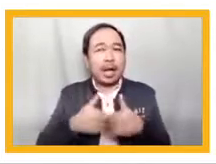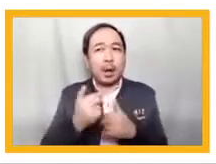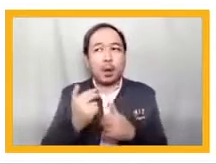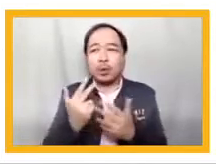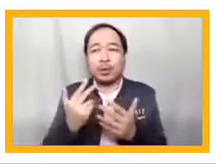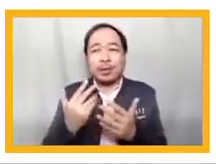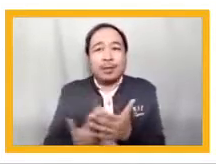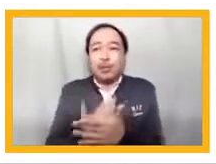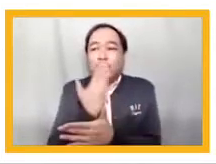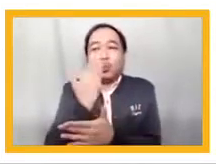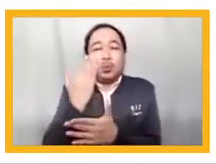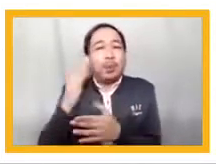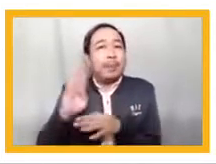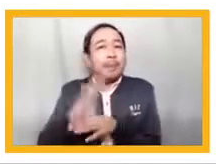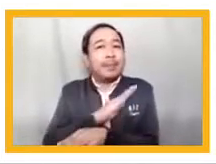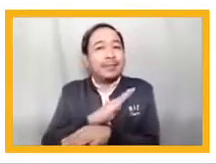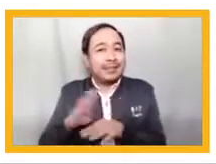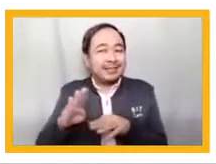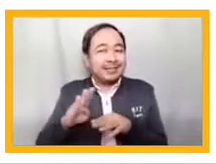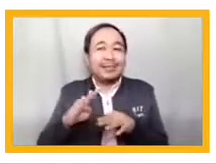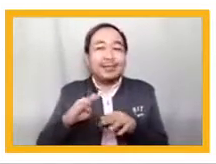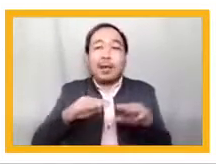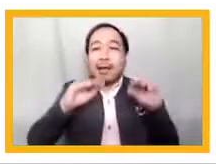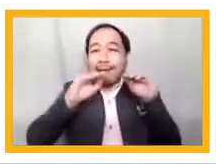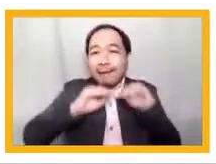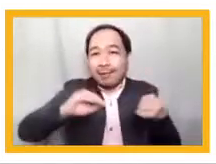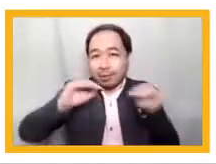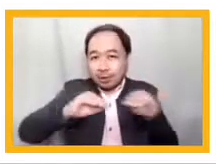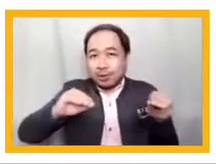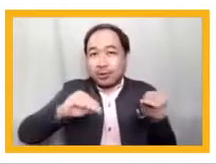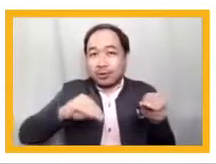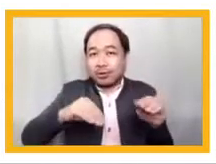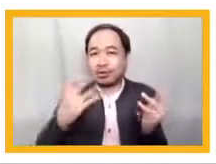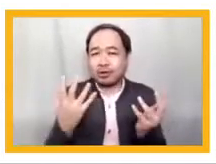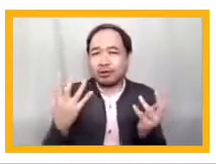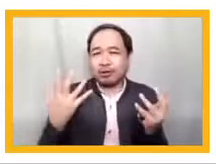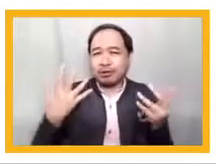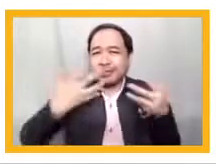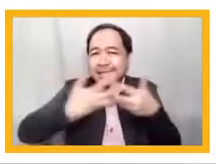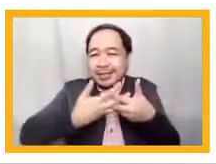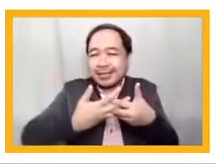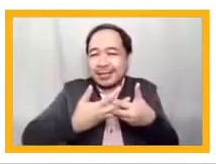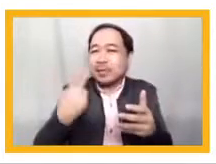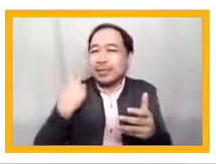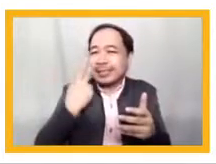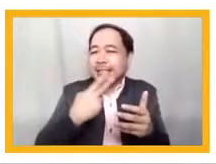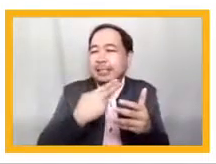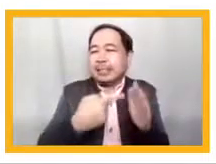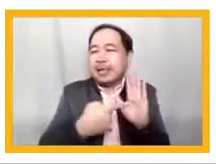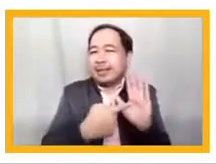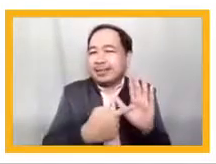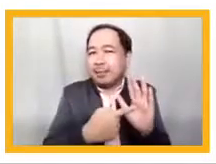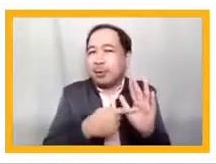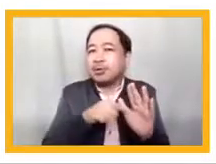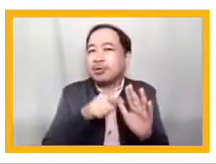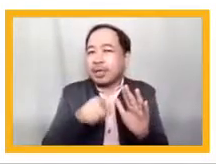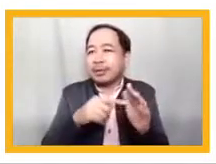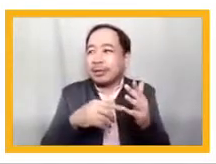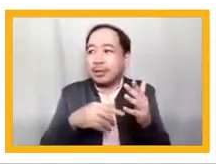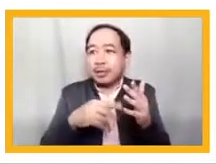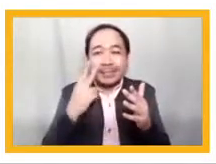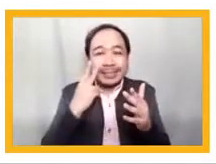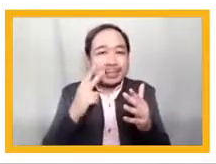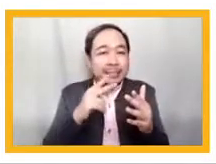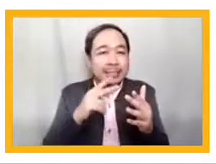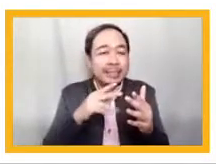and education, and can share some of the examples how you are tackling that in the context of Vietnam.